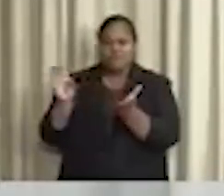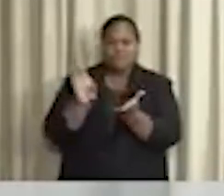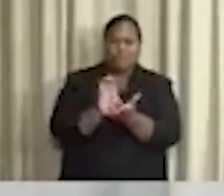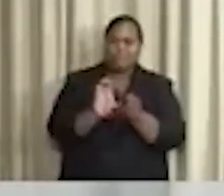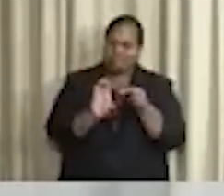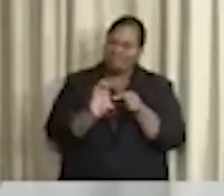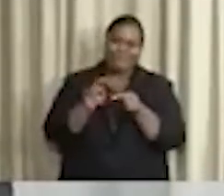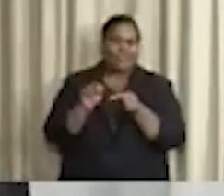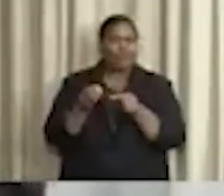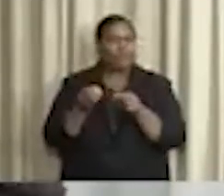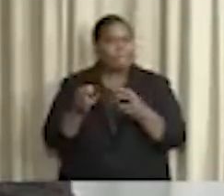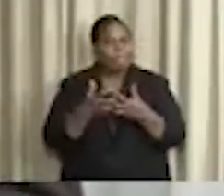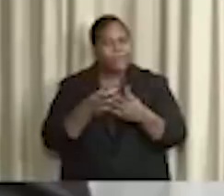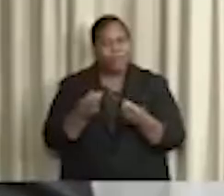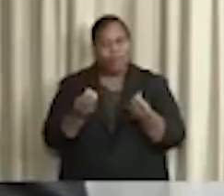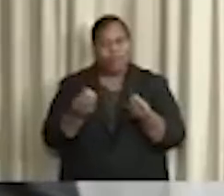The project will